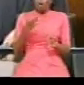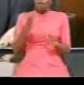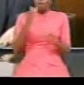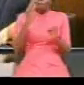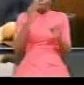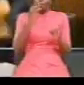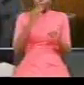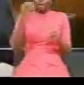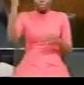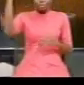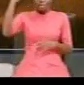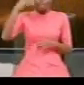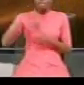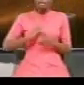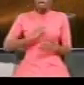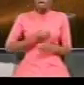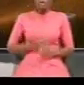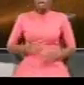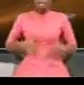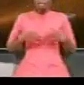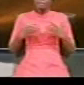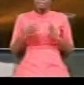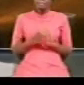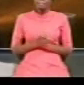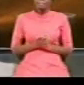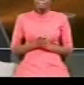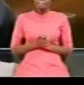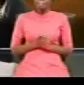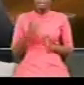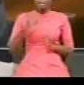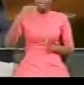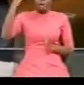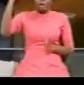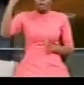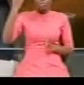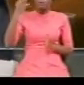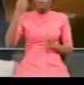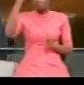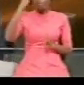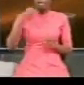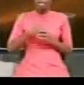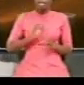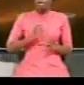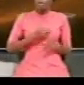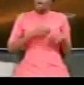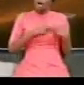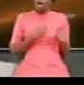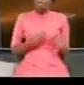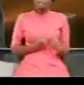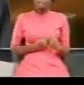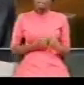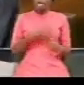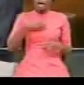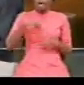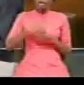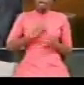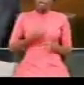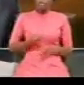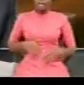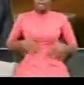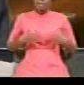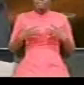faith, of grace in our lives. The grace of God in our hearts and in our